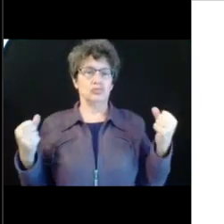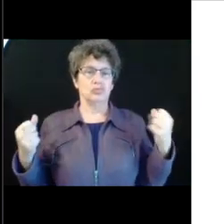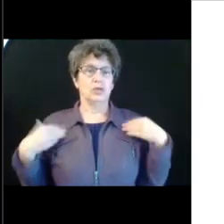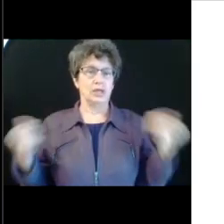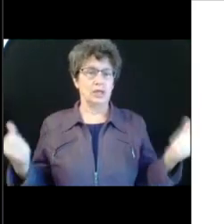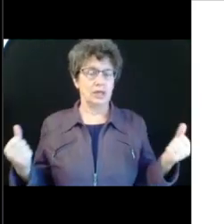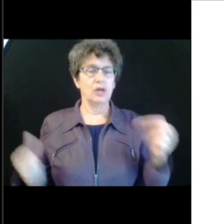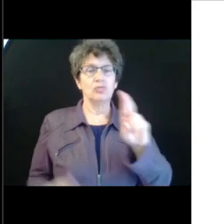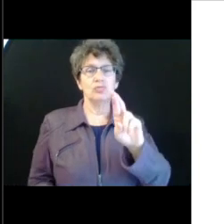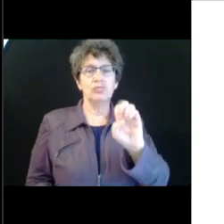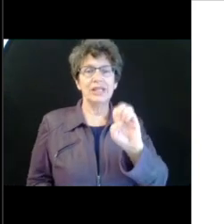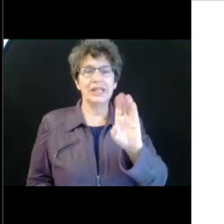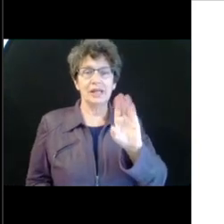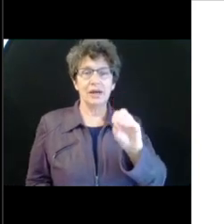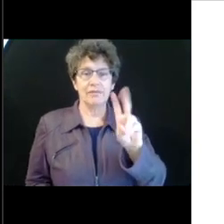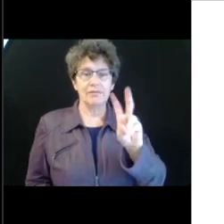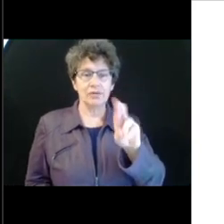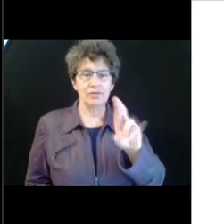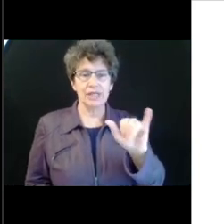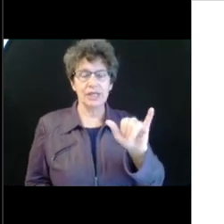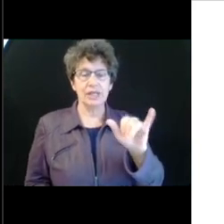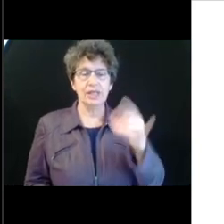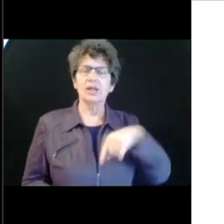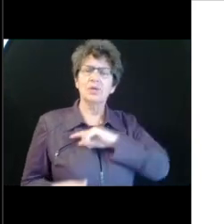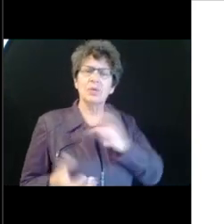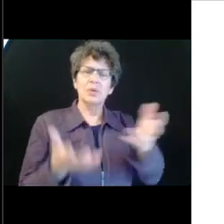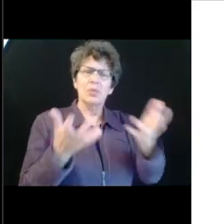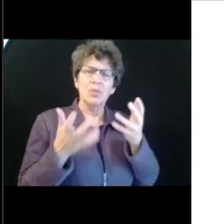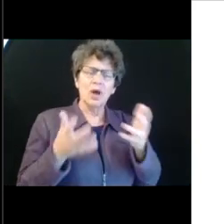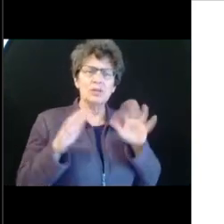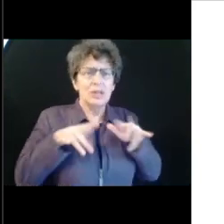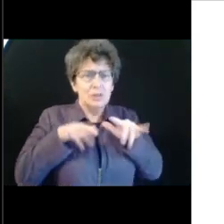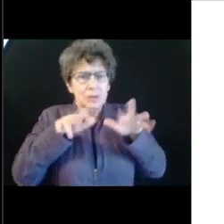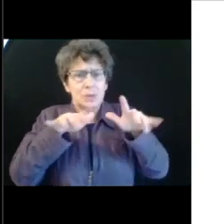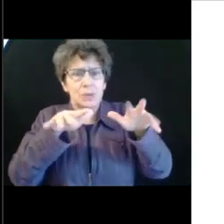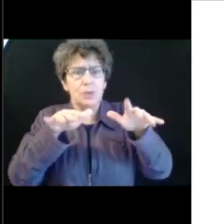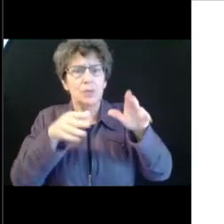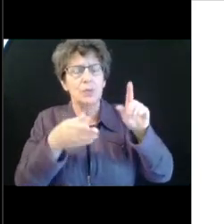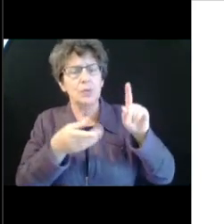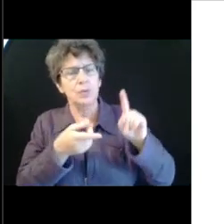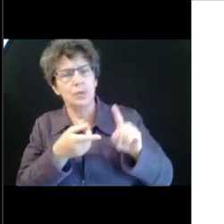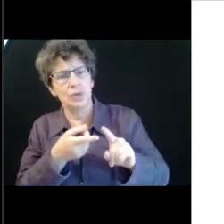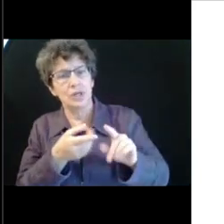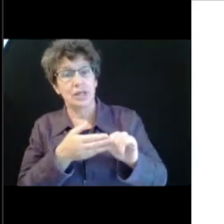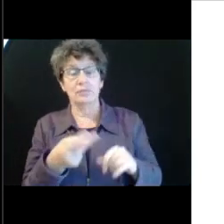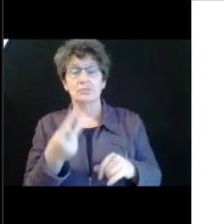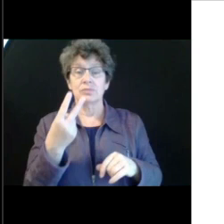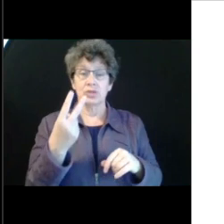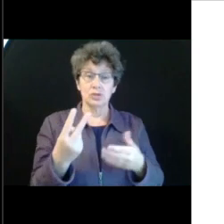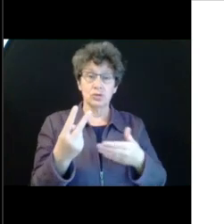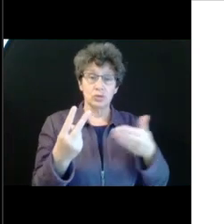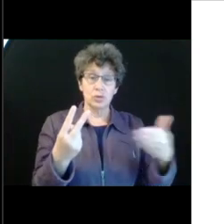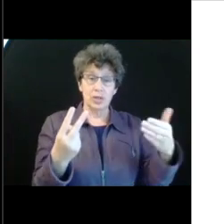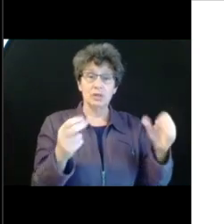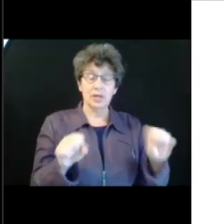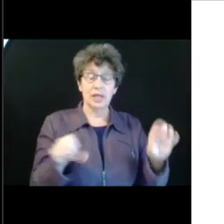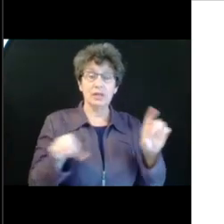reproduction rate of COVID-19, for example. And we have two things we can do. We can try to